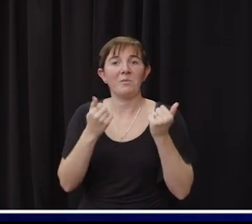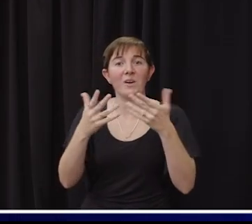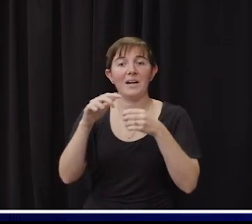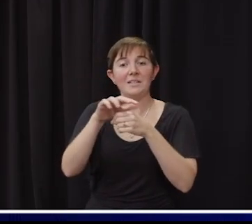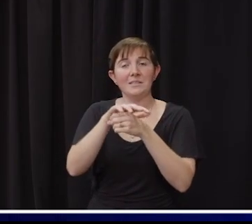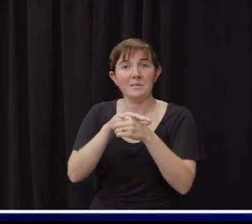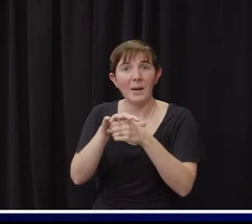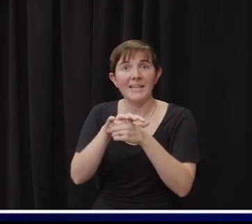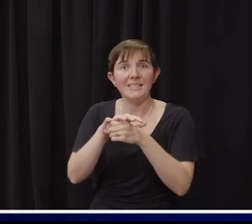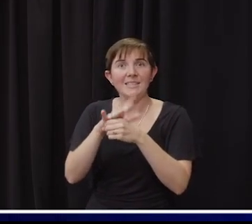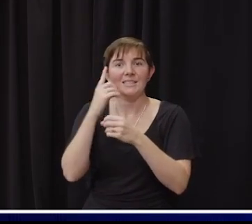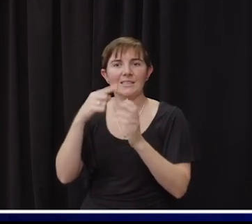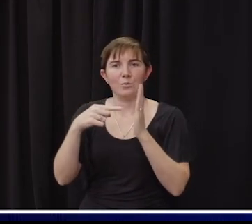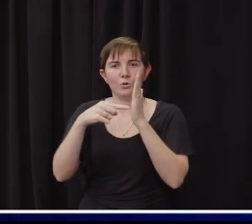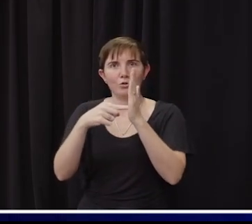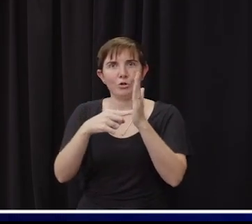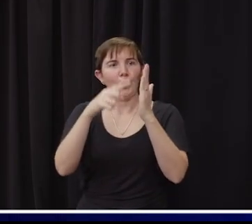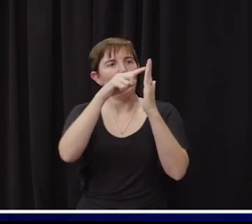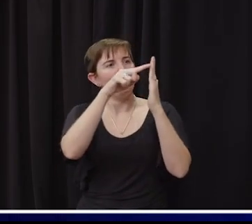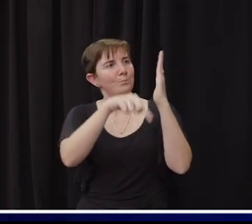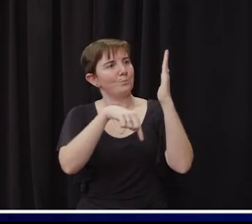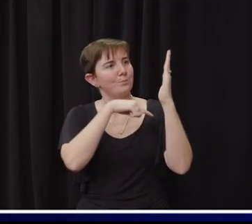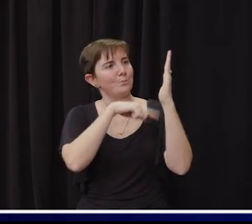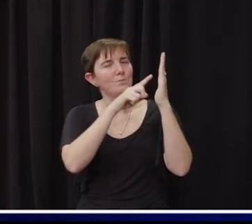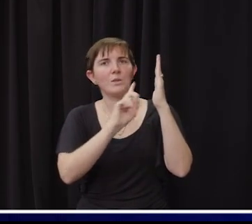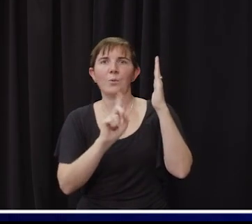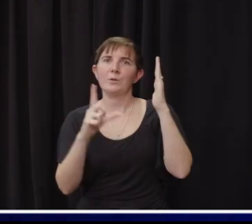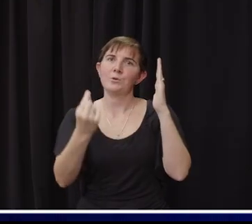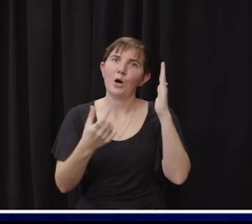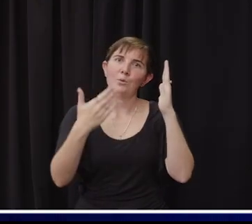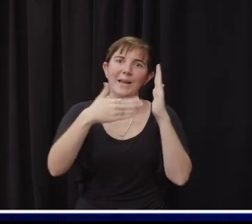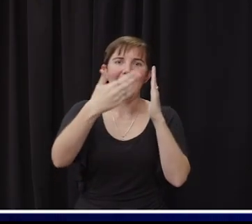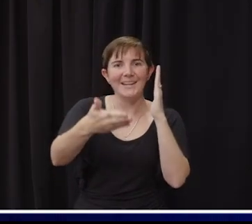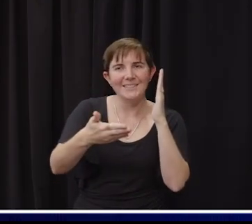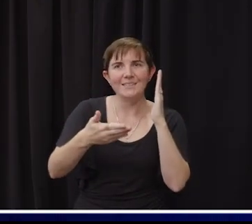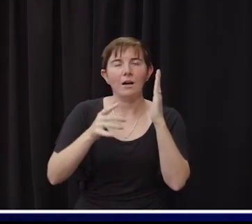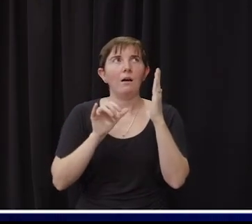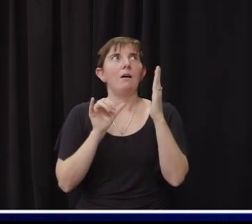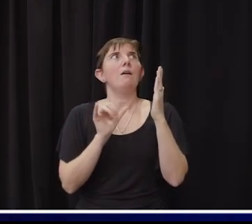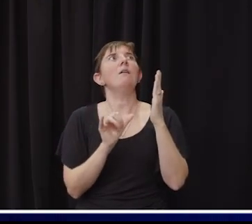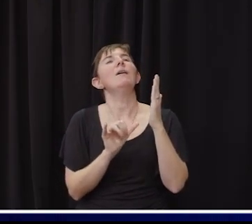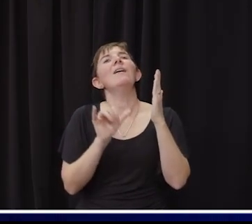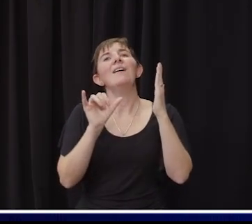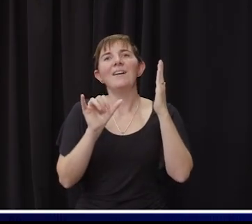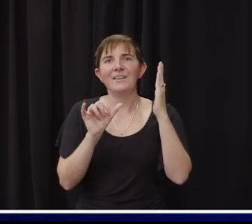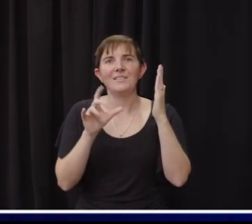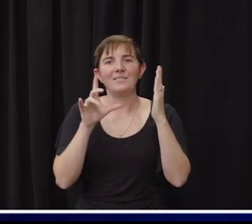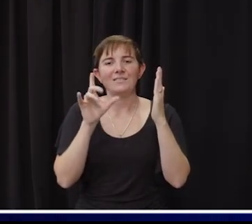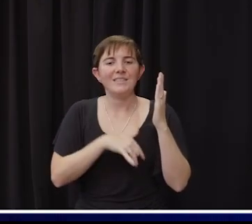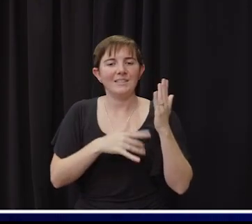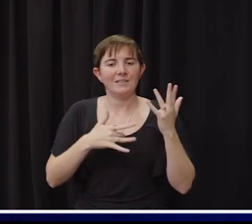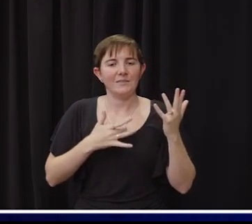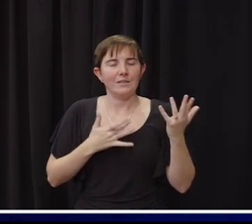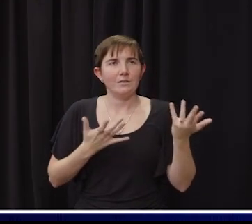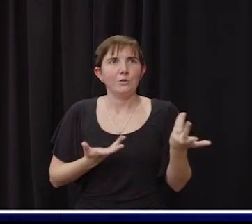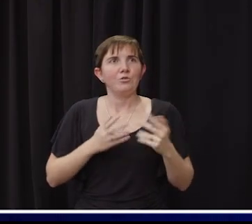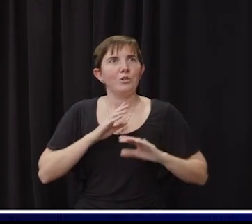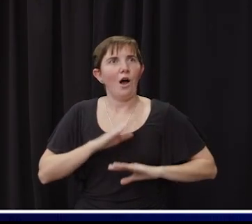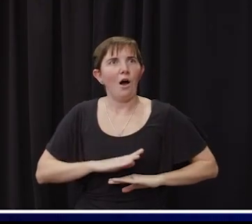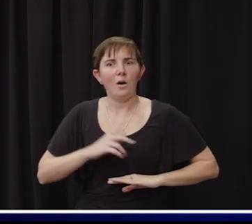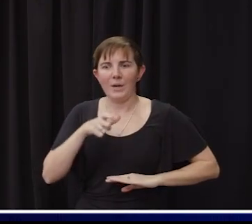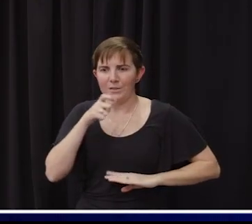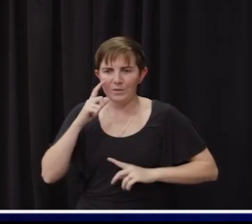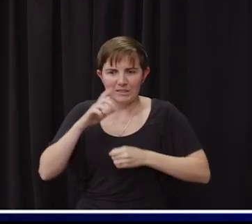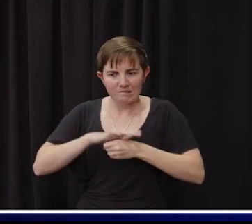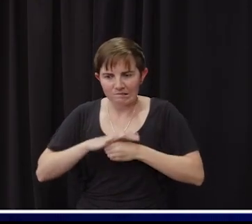space that shows you already the next step in your journey beyond where you immediately are going, it gives you a sense of calm and it gives you a sense